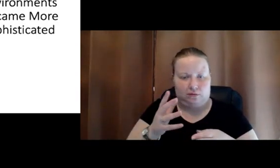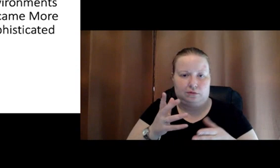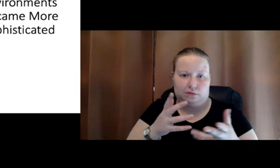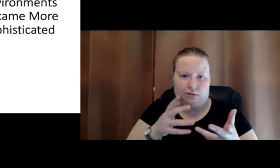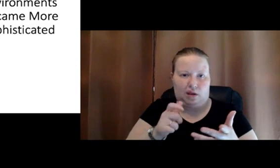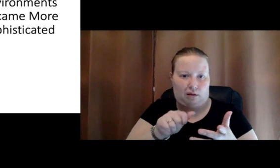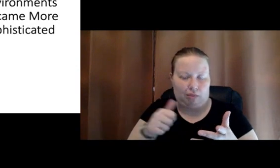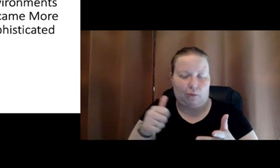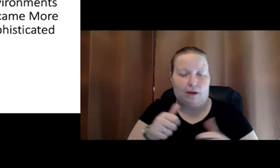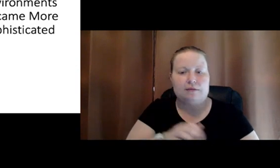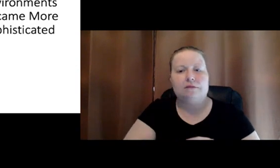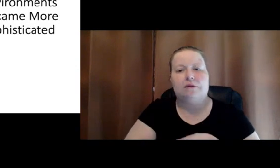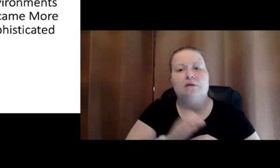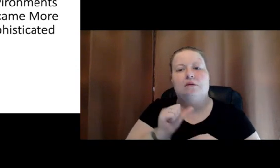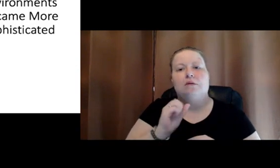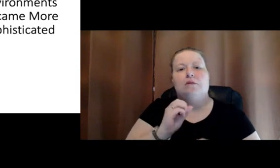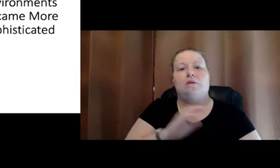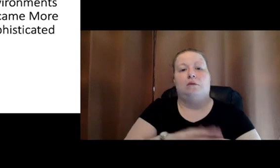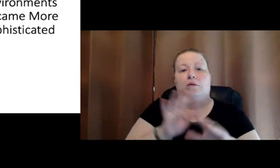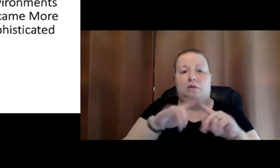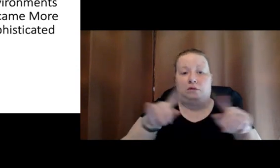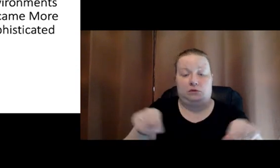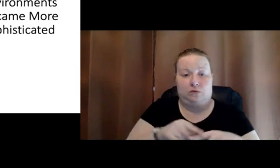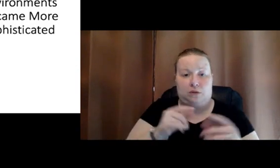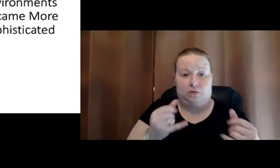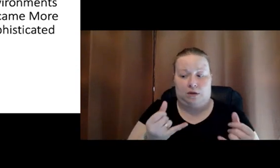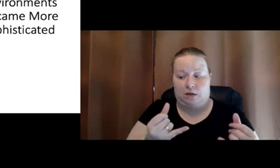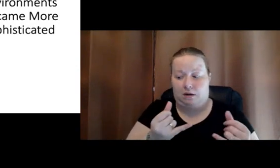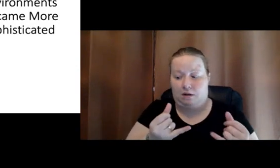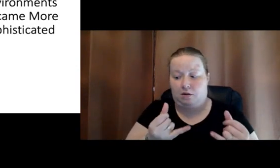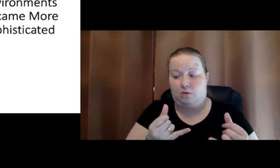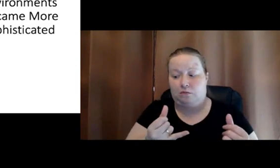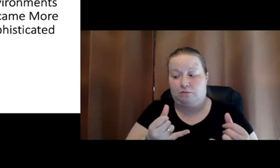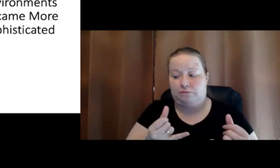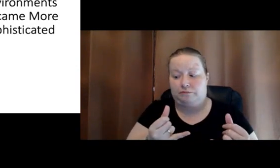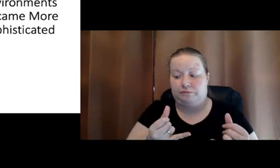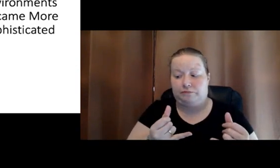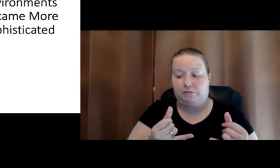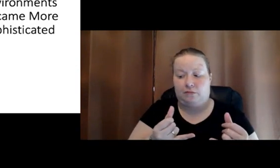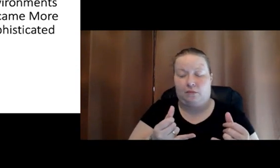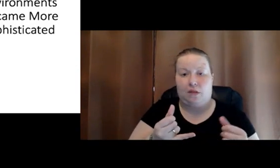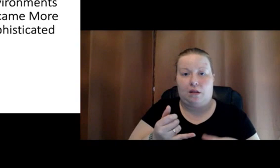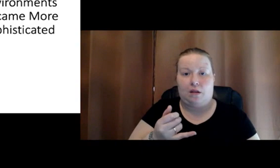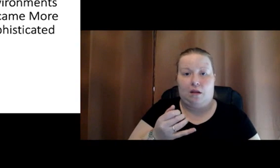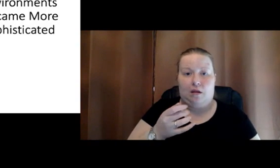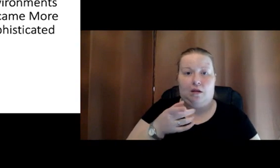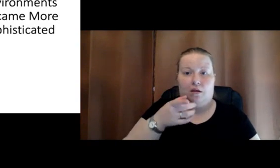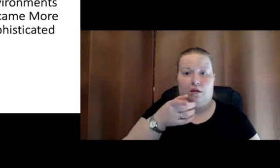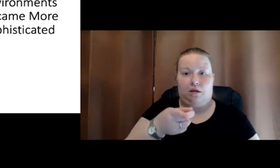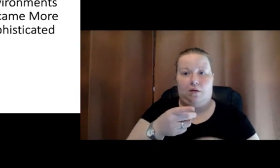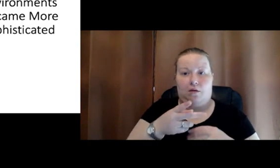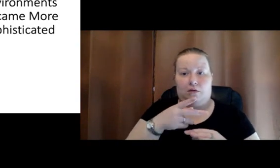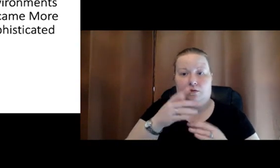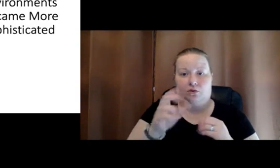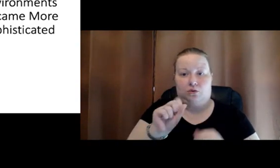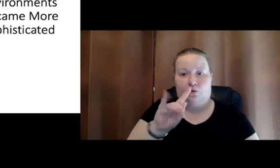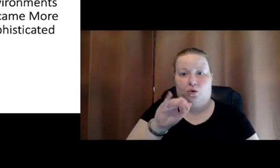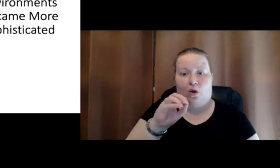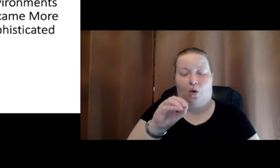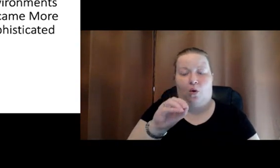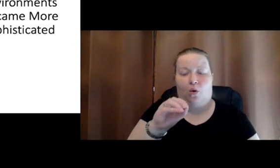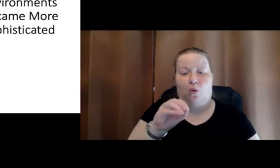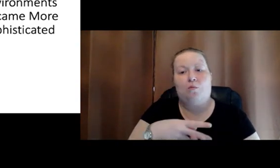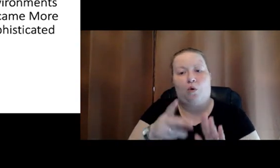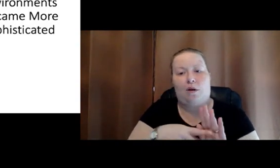right now is a picture of a technology called Quorum Studio, which is actually a programming environment that